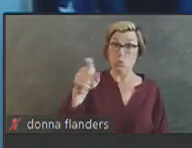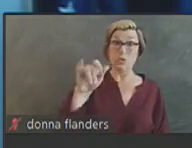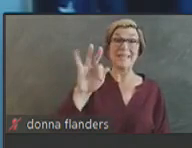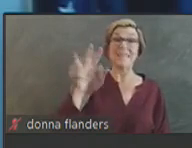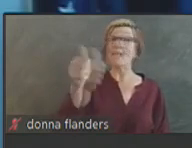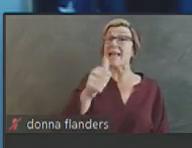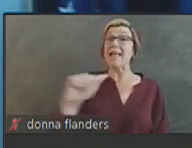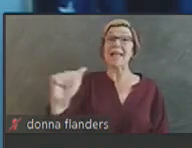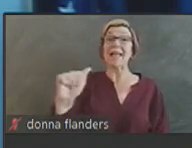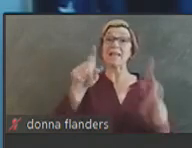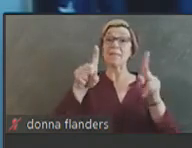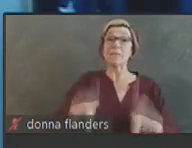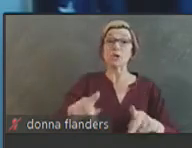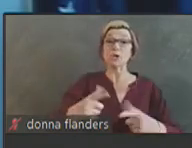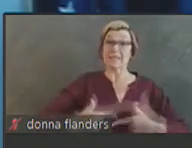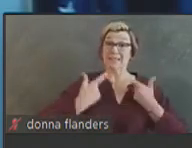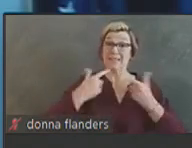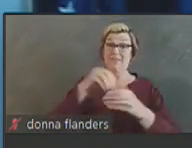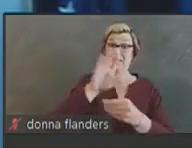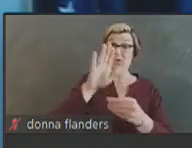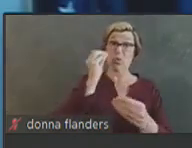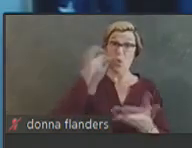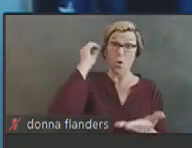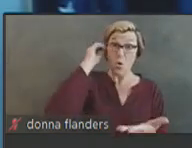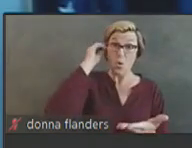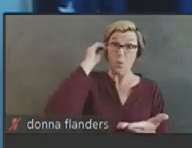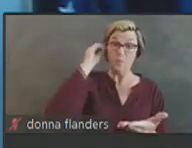illness, particularly flu-like symptoms.